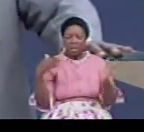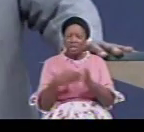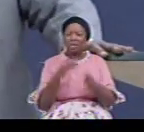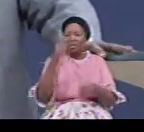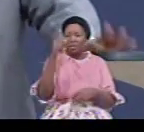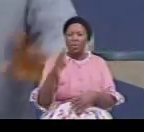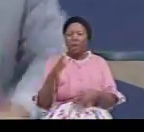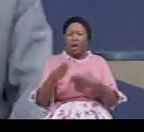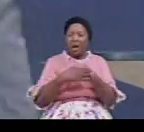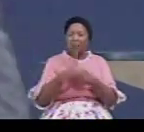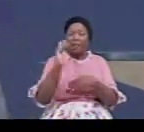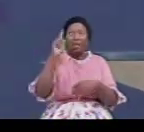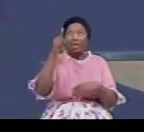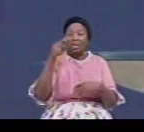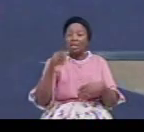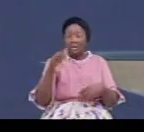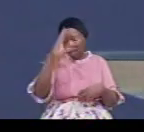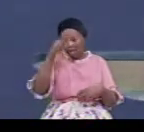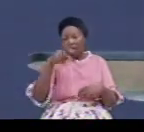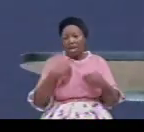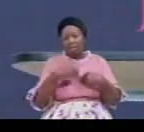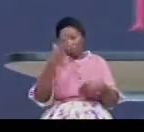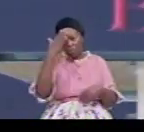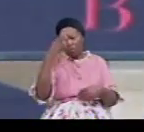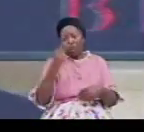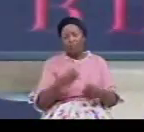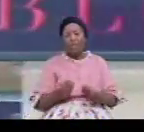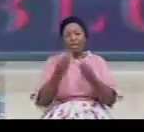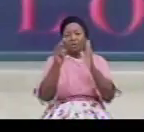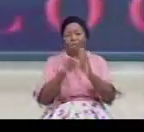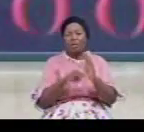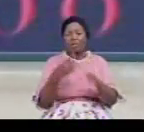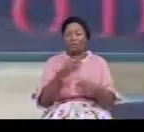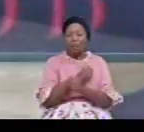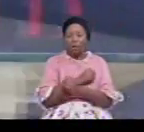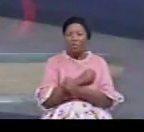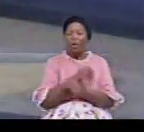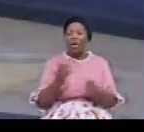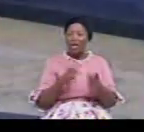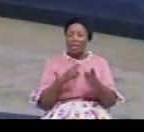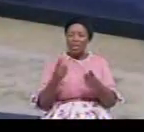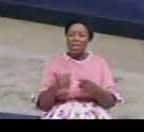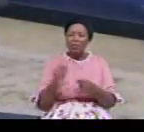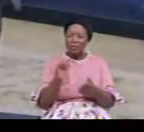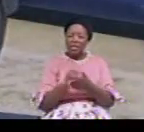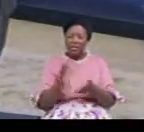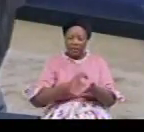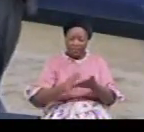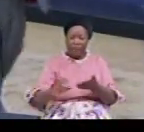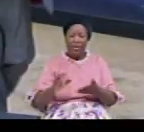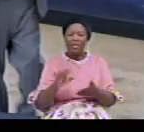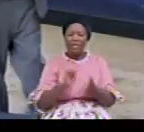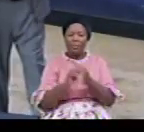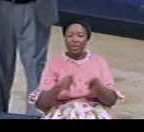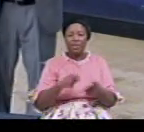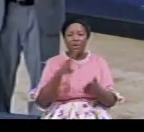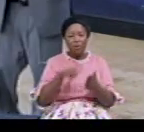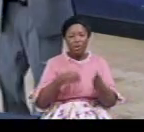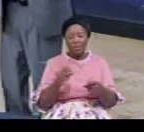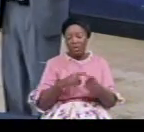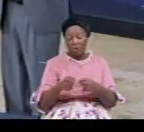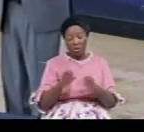he had known of the atonement of the Lord, if that verse is the only one you read, you'll say, well,